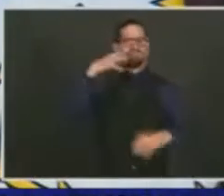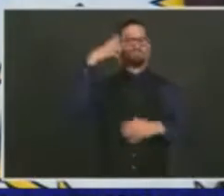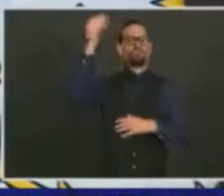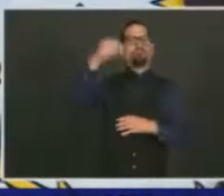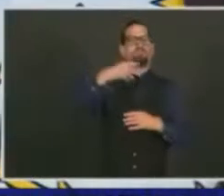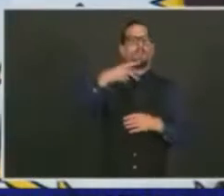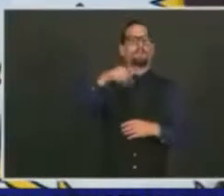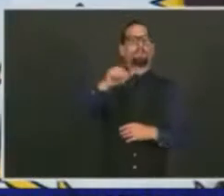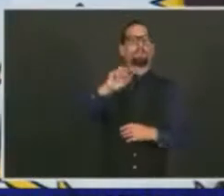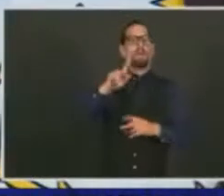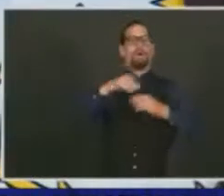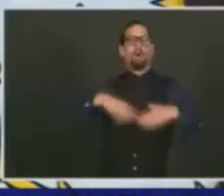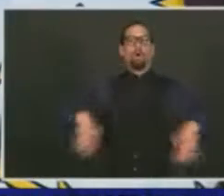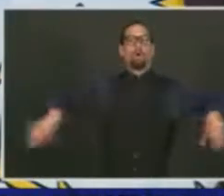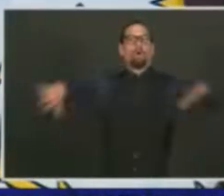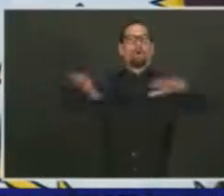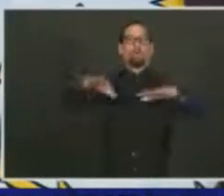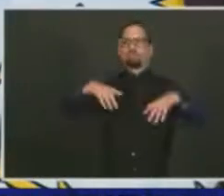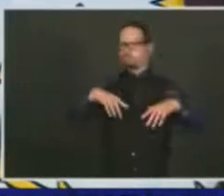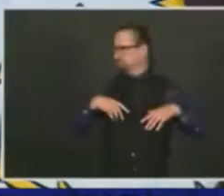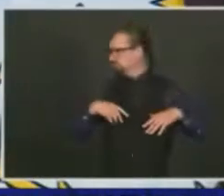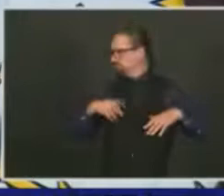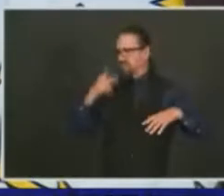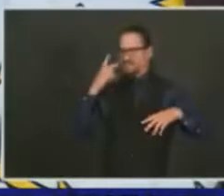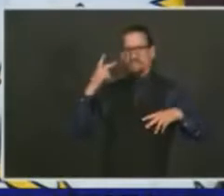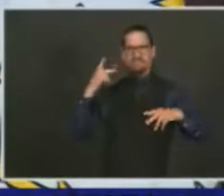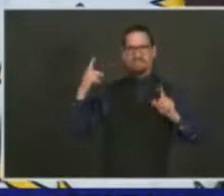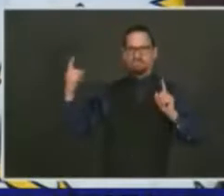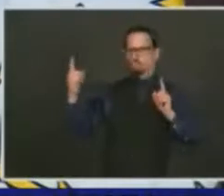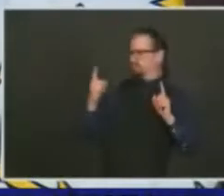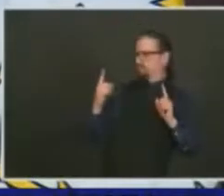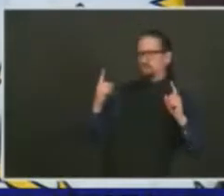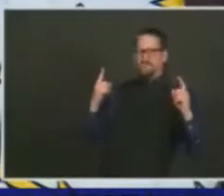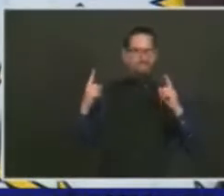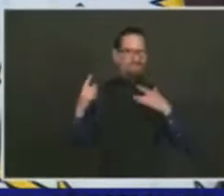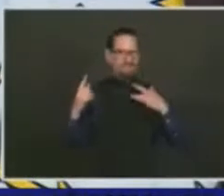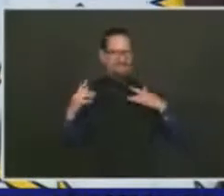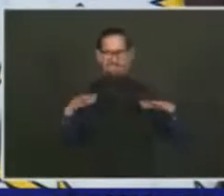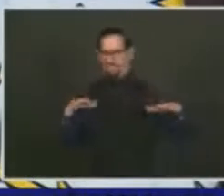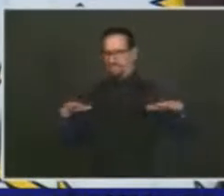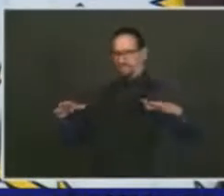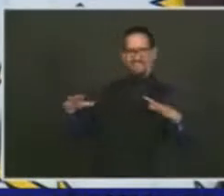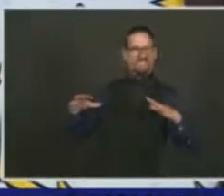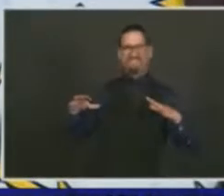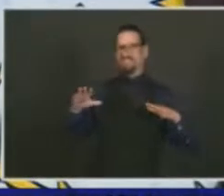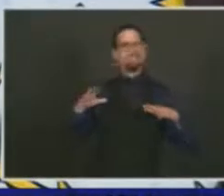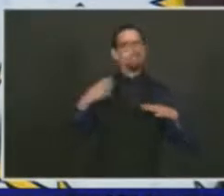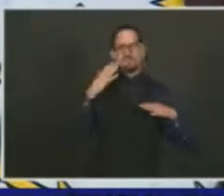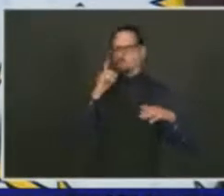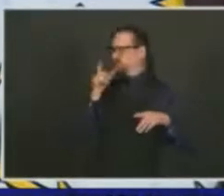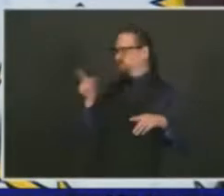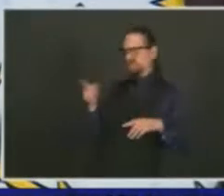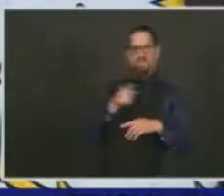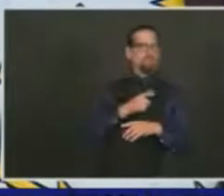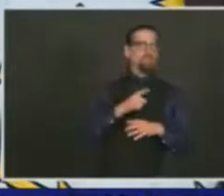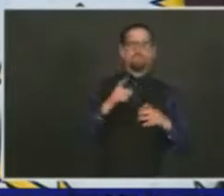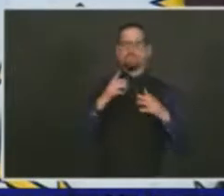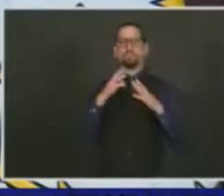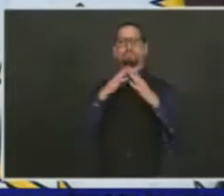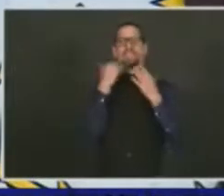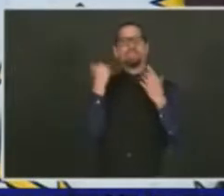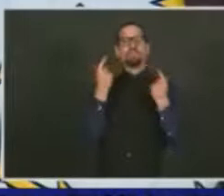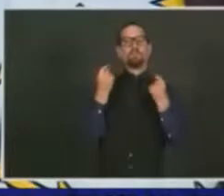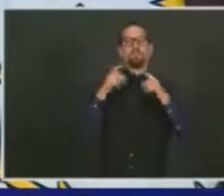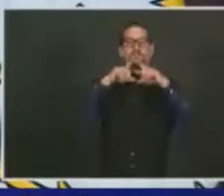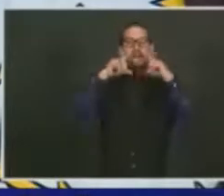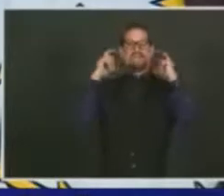the office, with people you don't live with, please put your mask on. Please put your mask